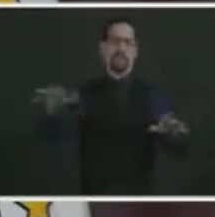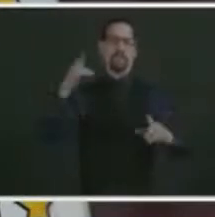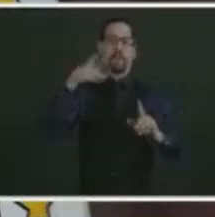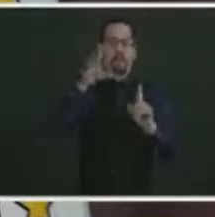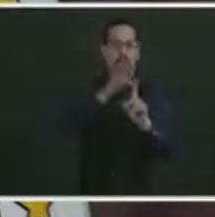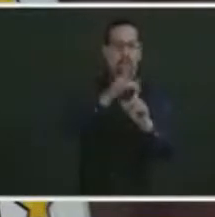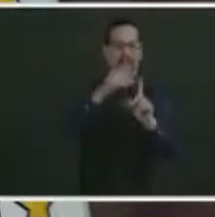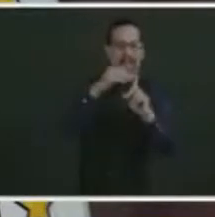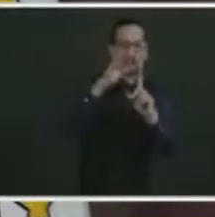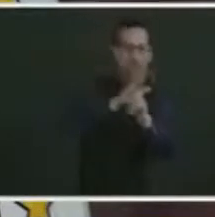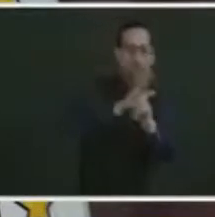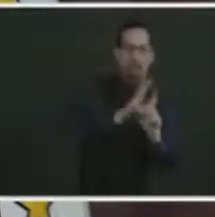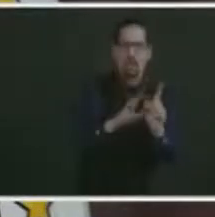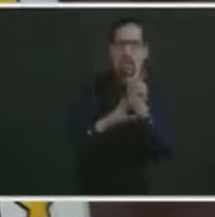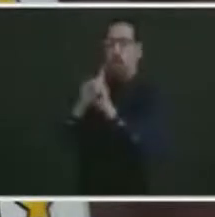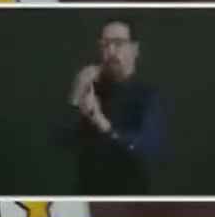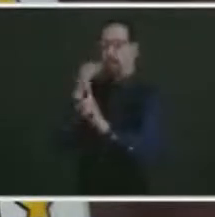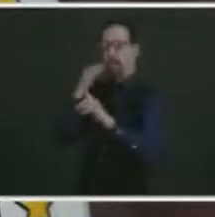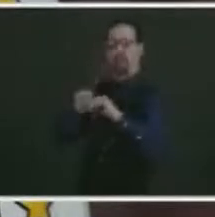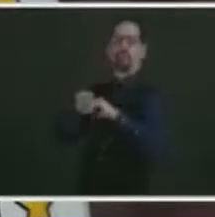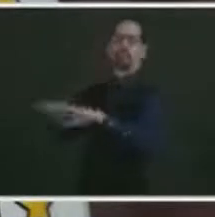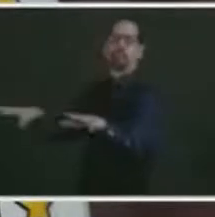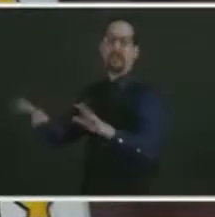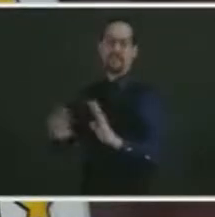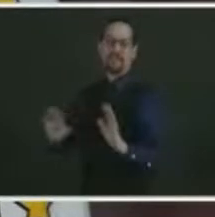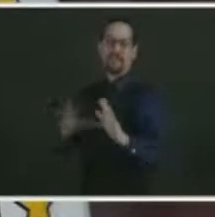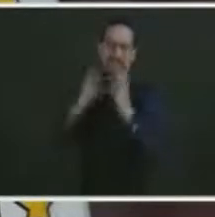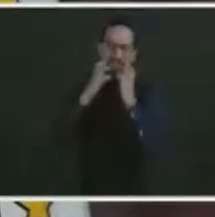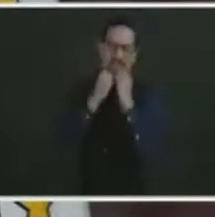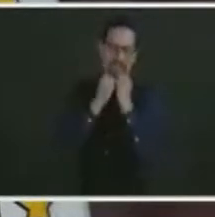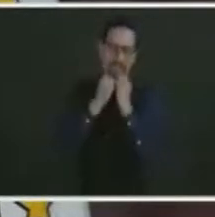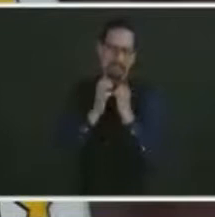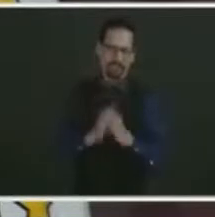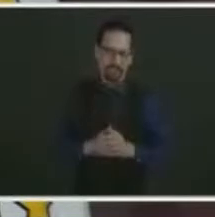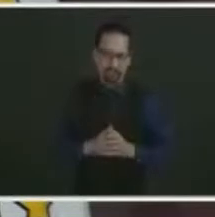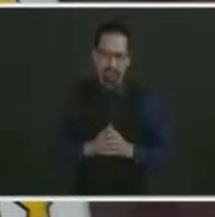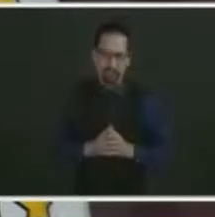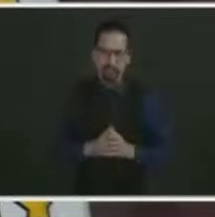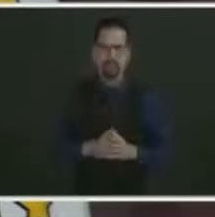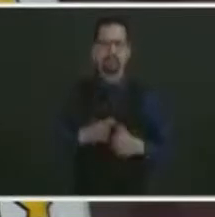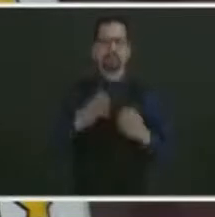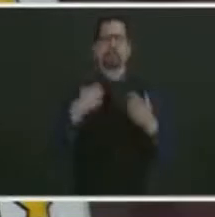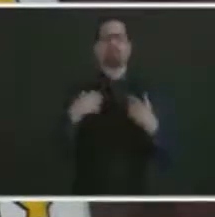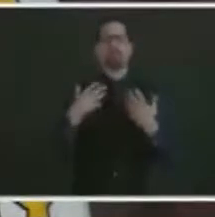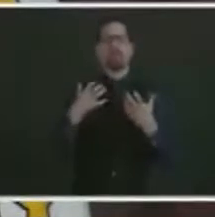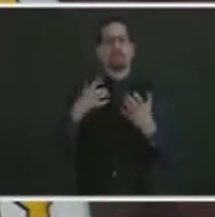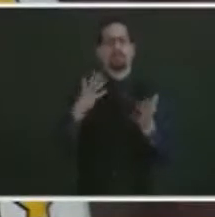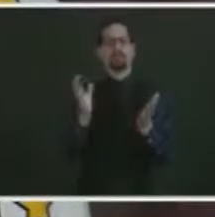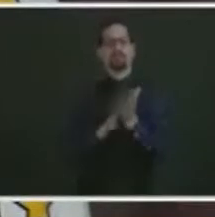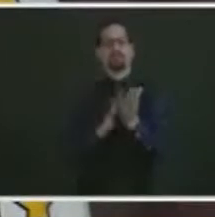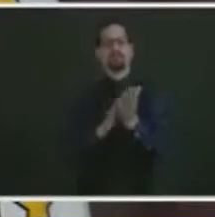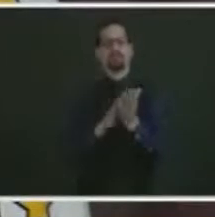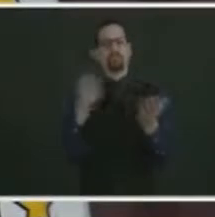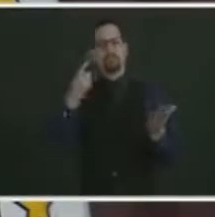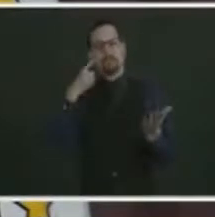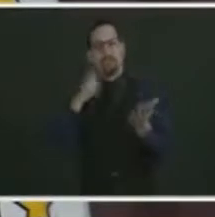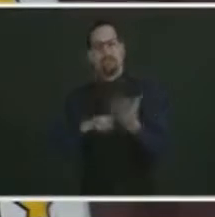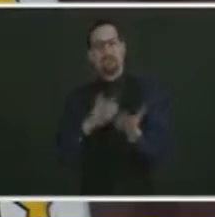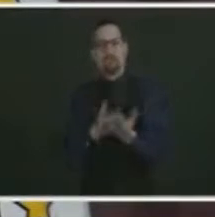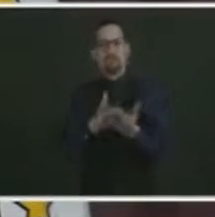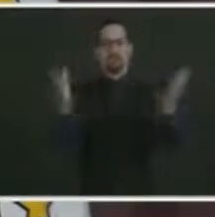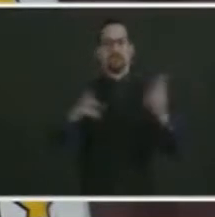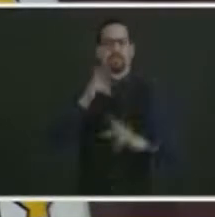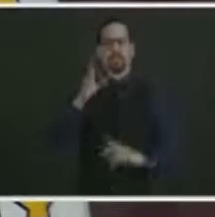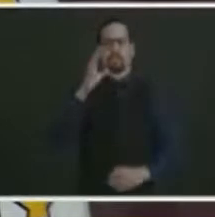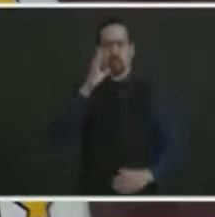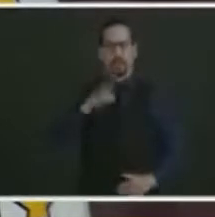Finally, I want to acknowledge and thank the men and women of the Rhode Island State Police, the Rhode Island National Guard, local